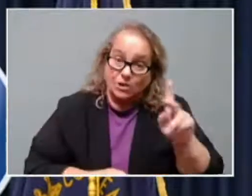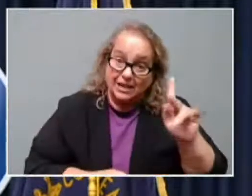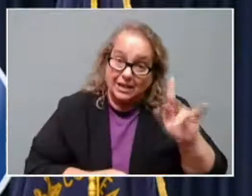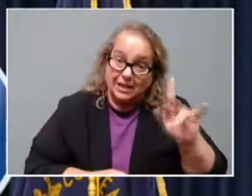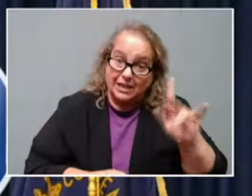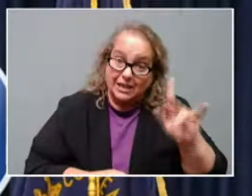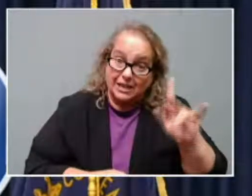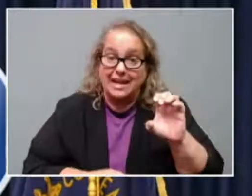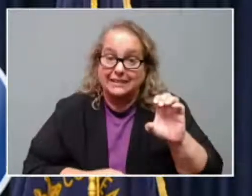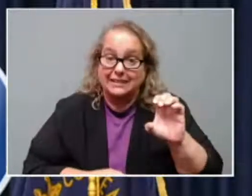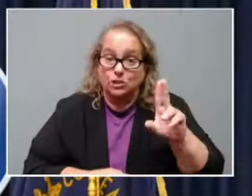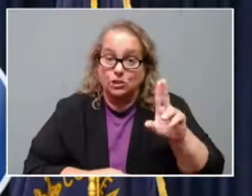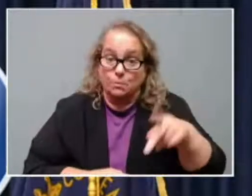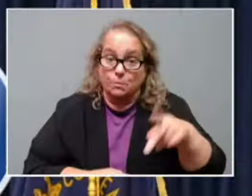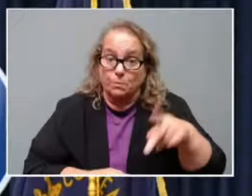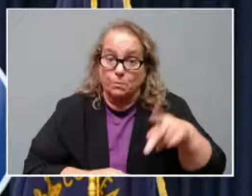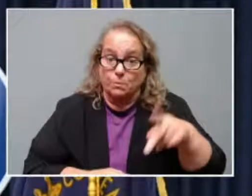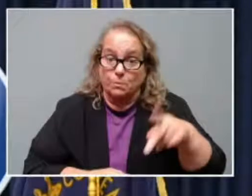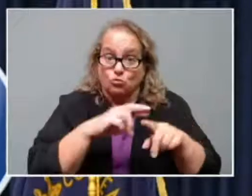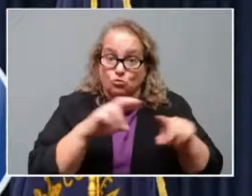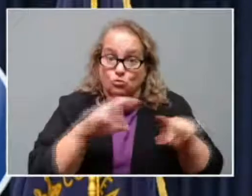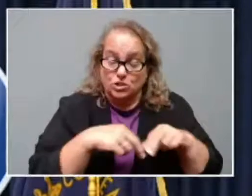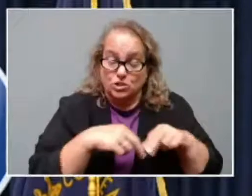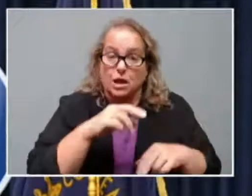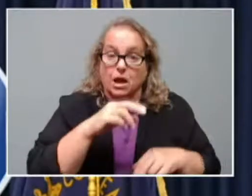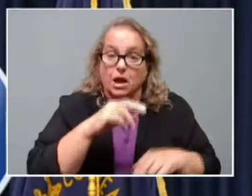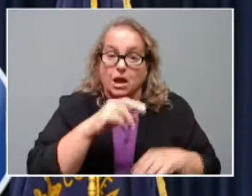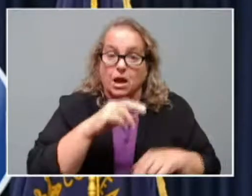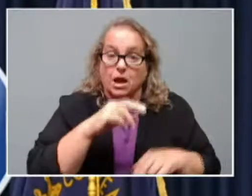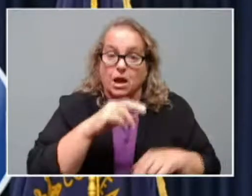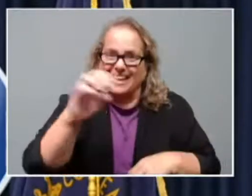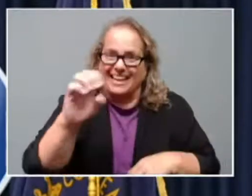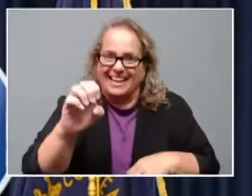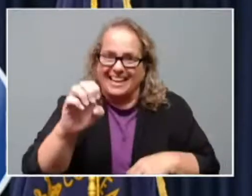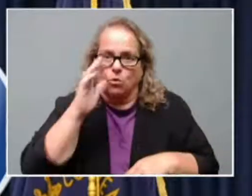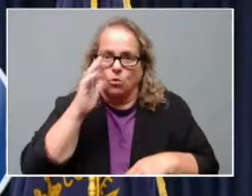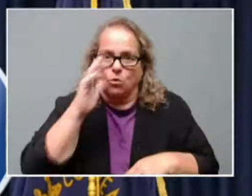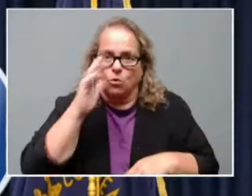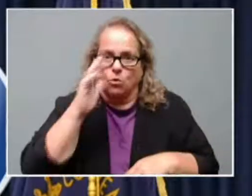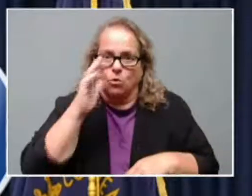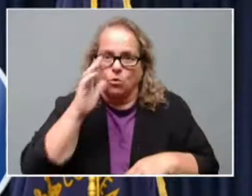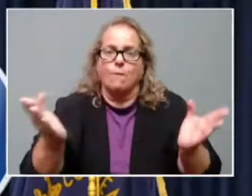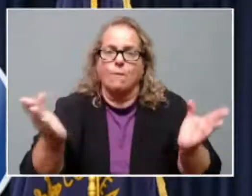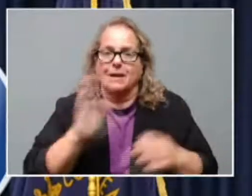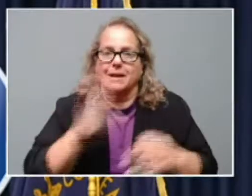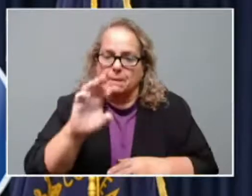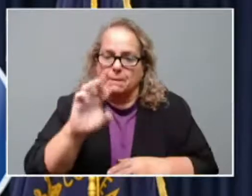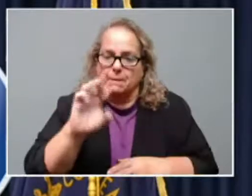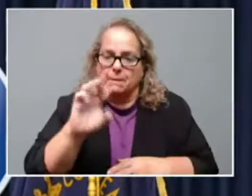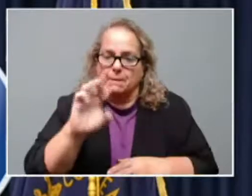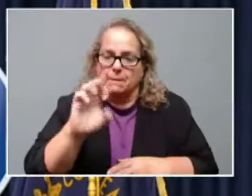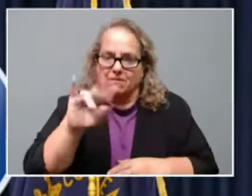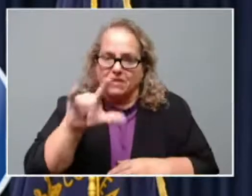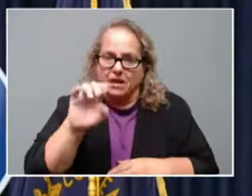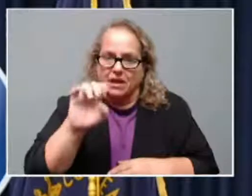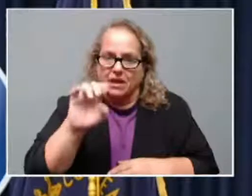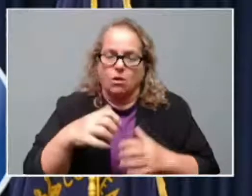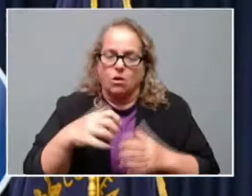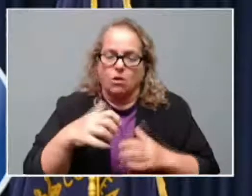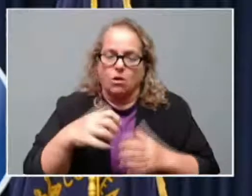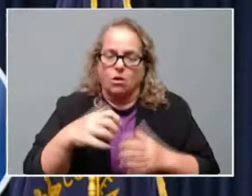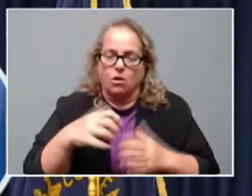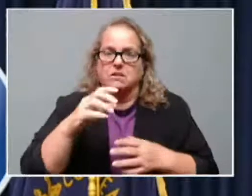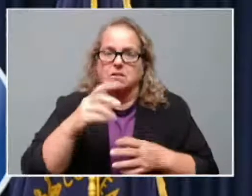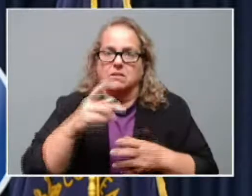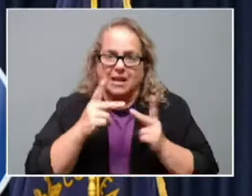region, Lion First Responder PPE is going to reopen its Beattyville manufacturing facility after more than a decade. That is a